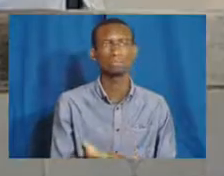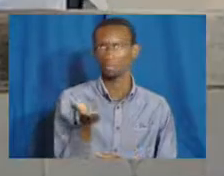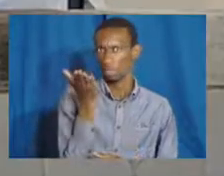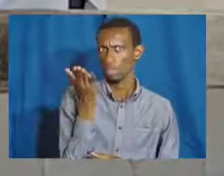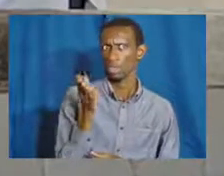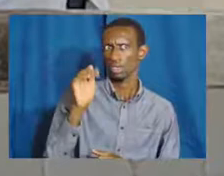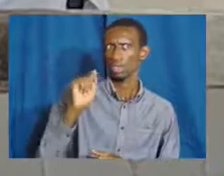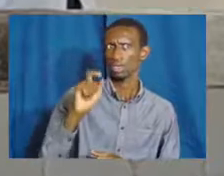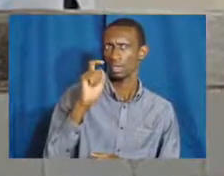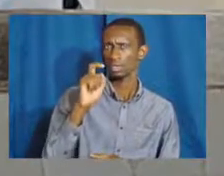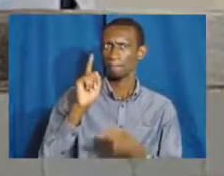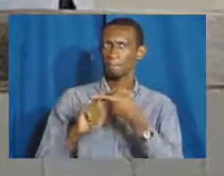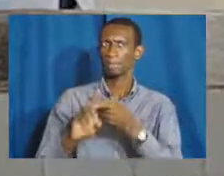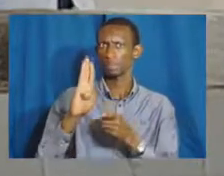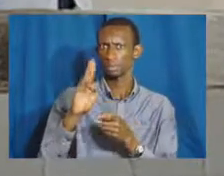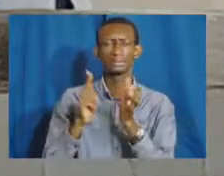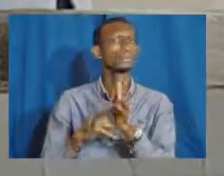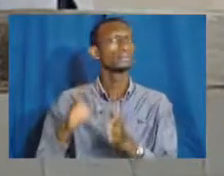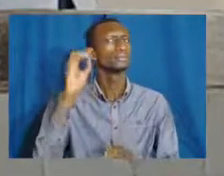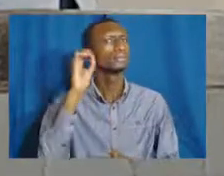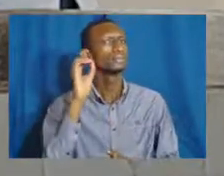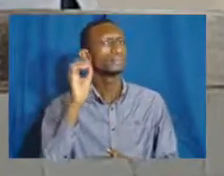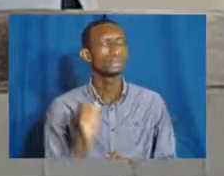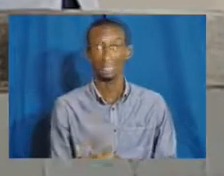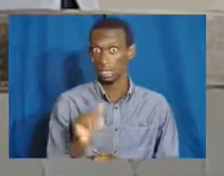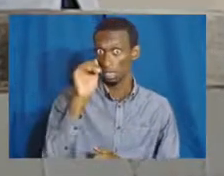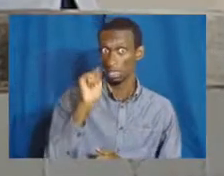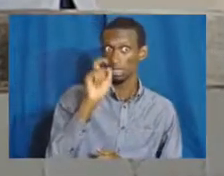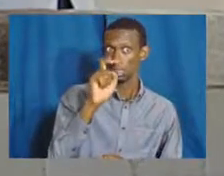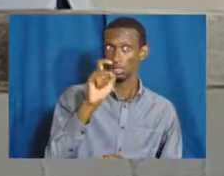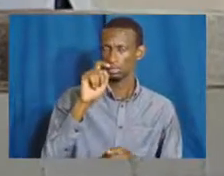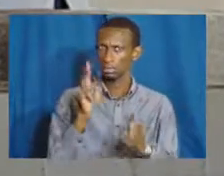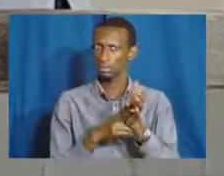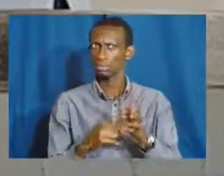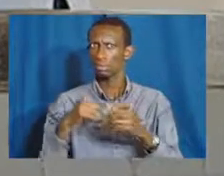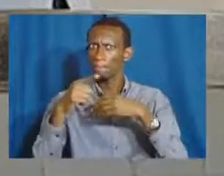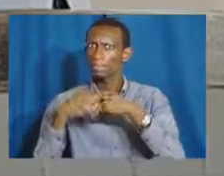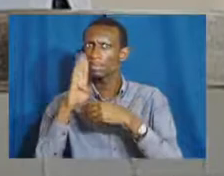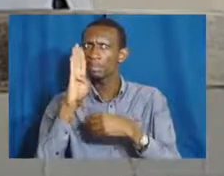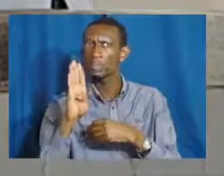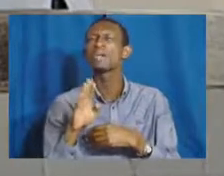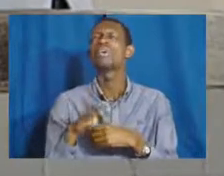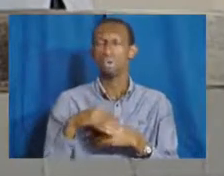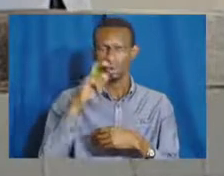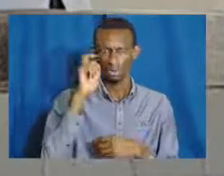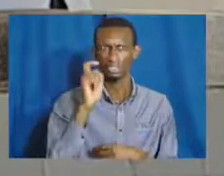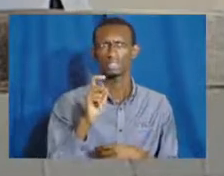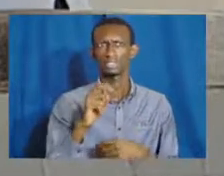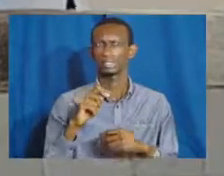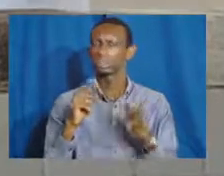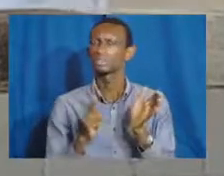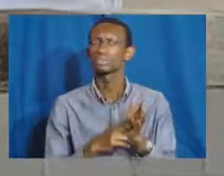B equals zero, AX is equal to minus B, then X is equal to minus B divided by